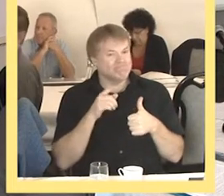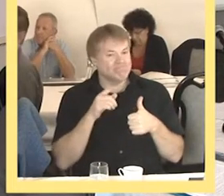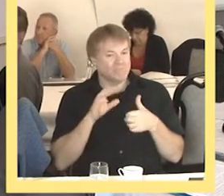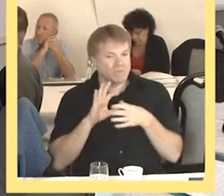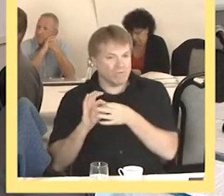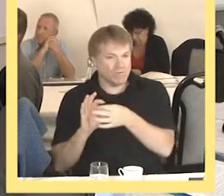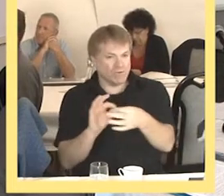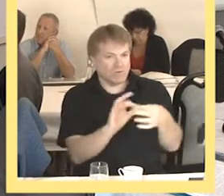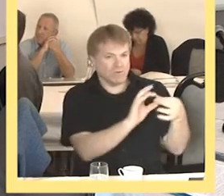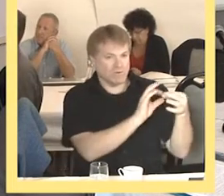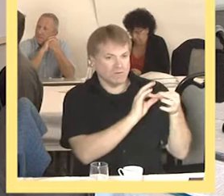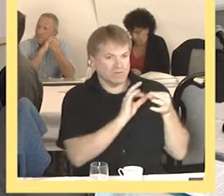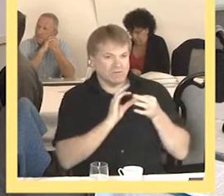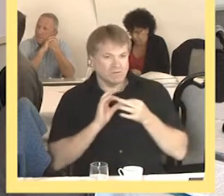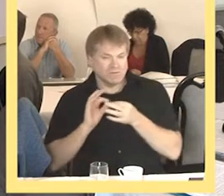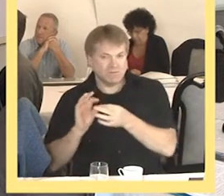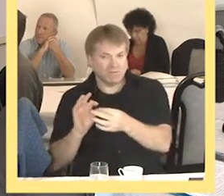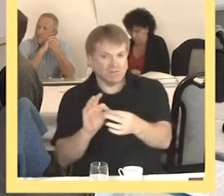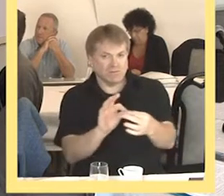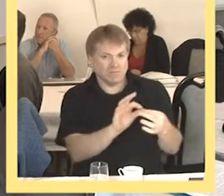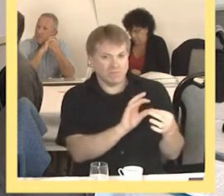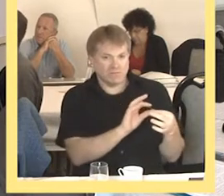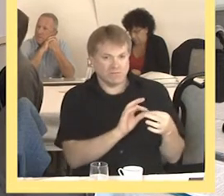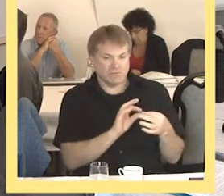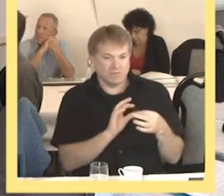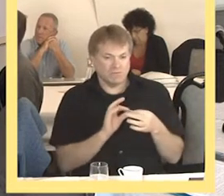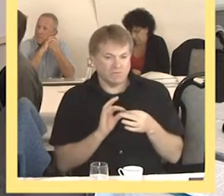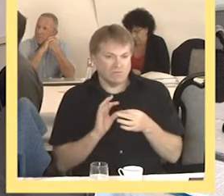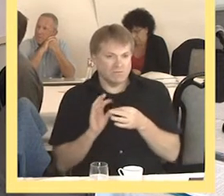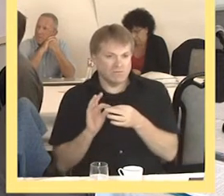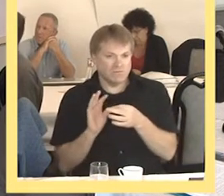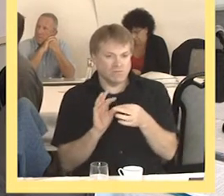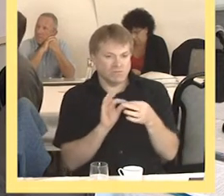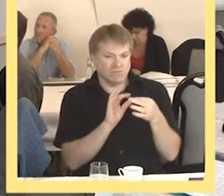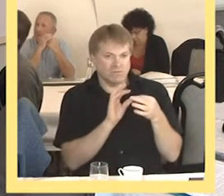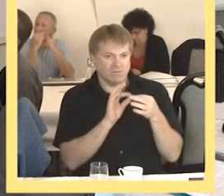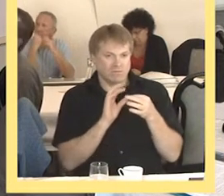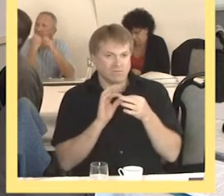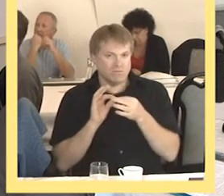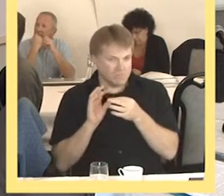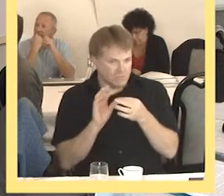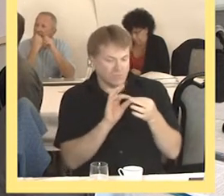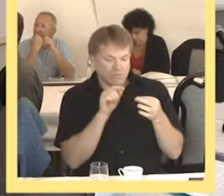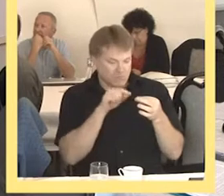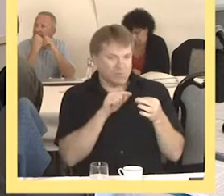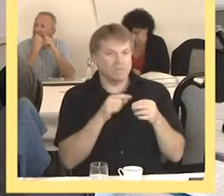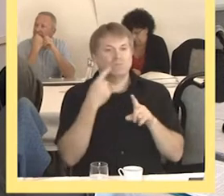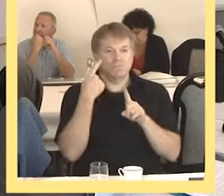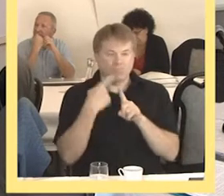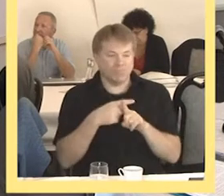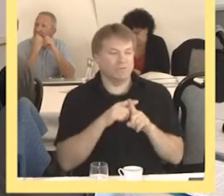very good. I think we should pursue that and try to have more meetings between first responders and